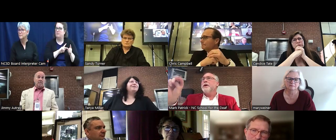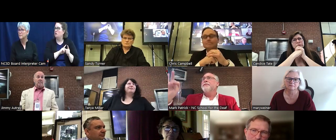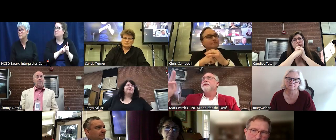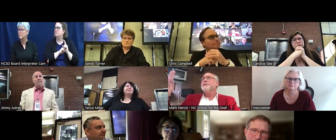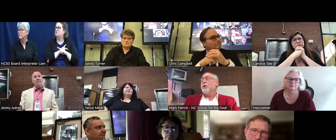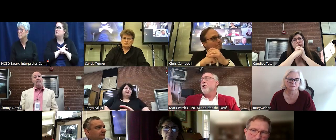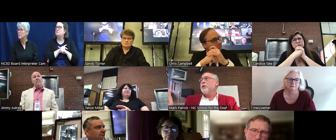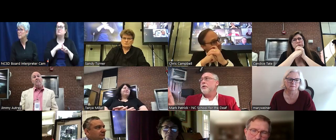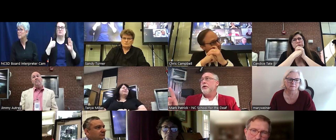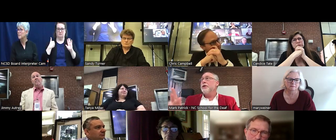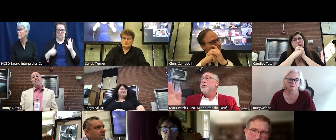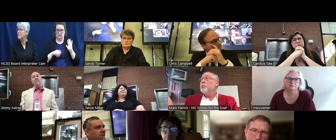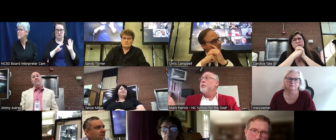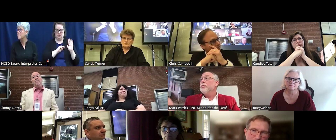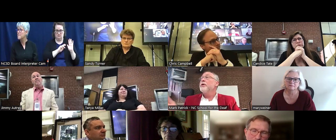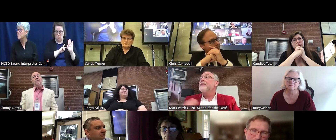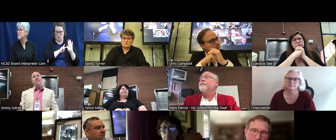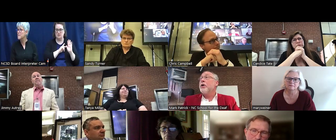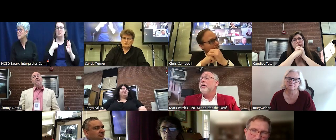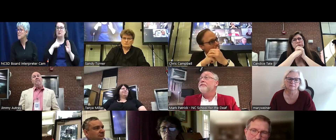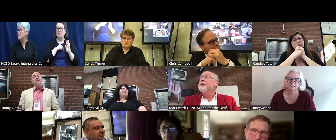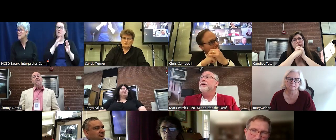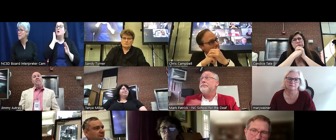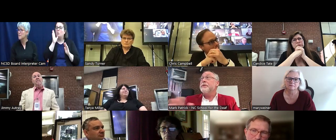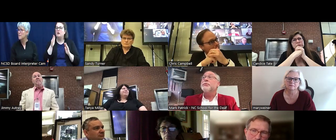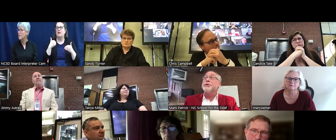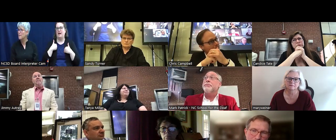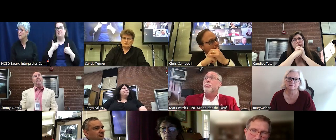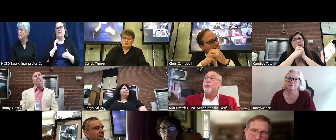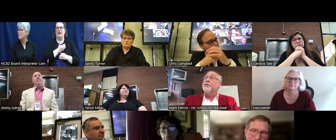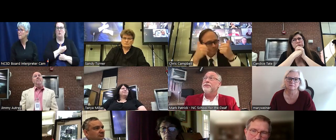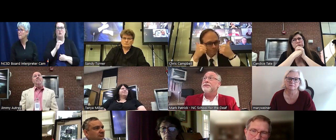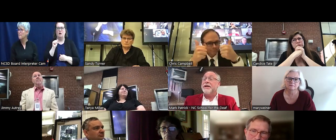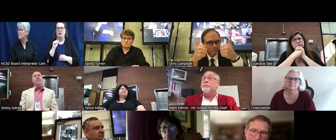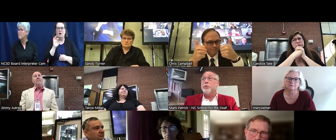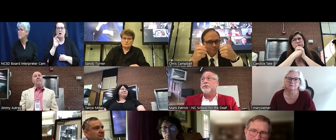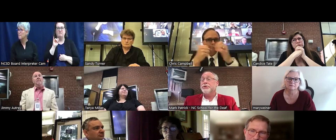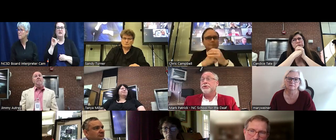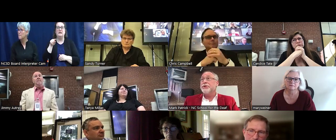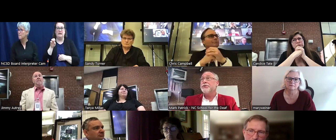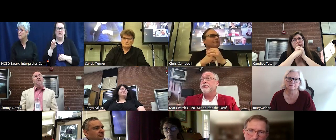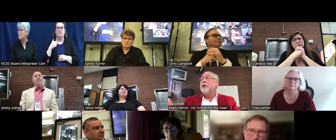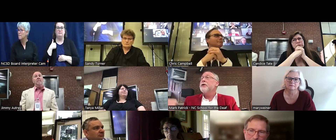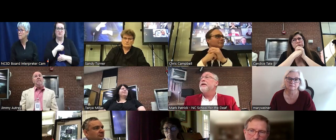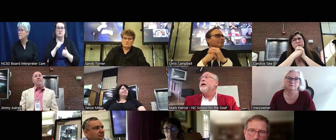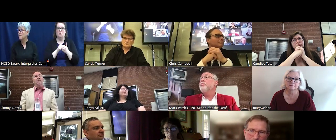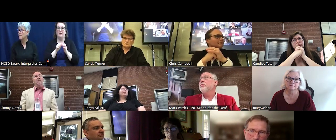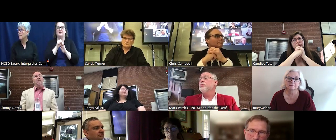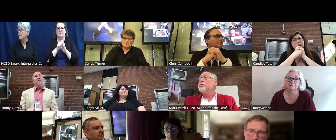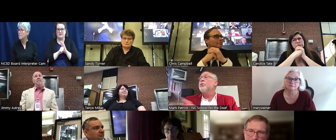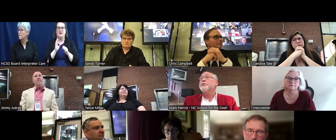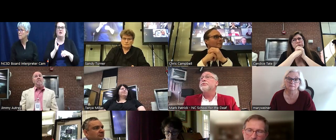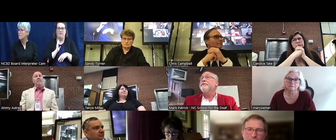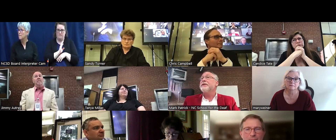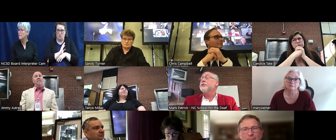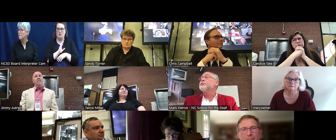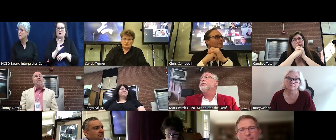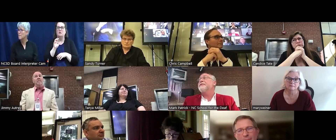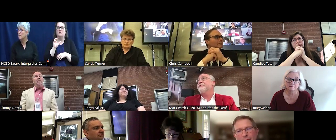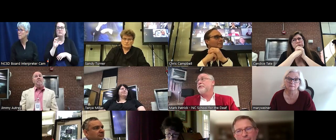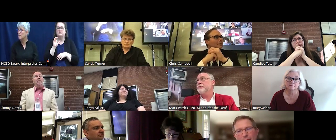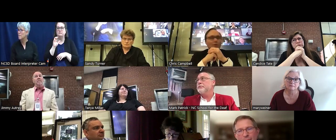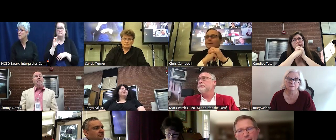And this is Mark, and we will have our affiliate membership with the State Board Association that we will go into effect